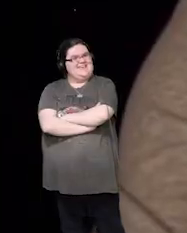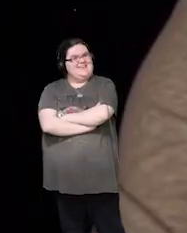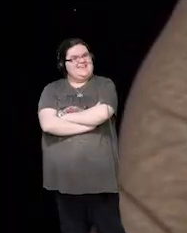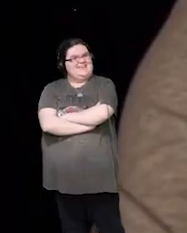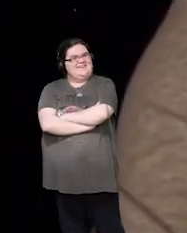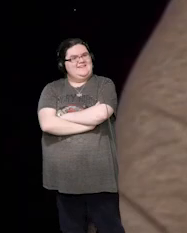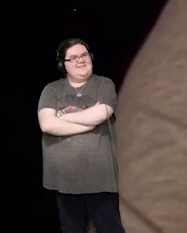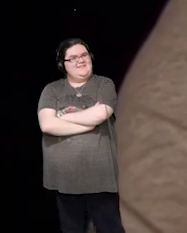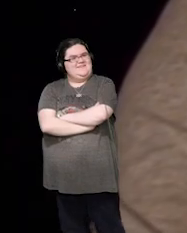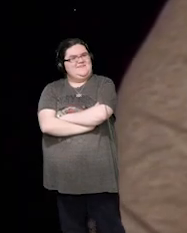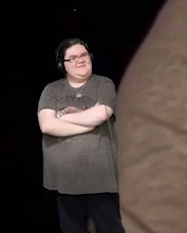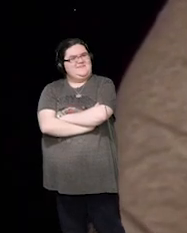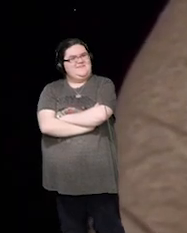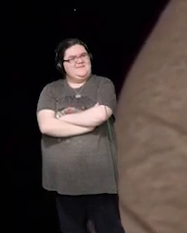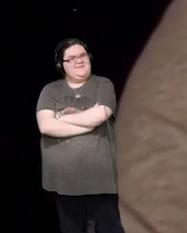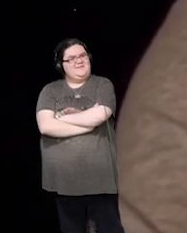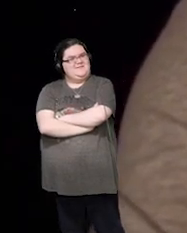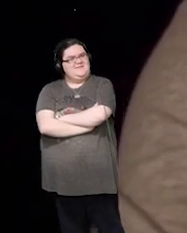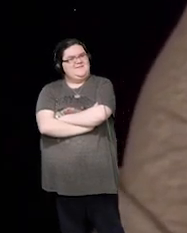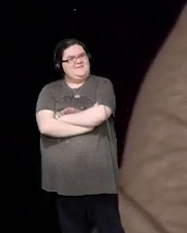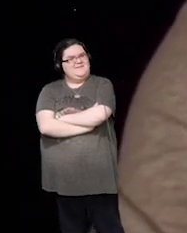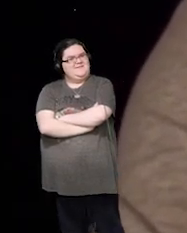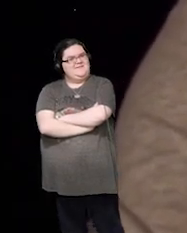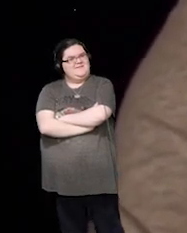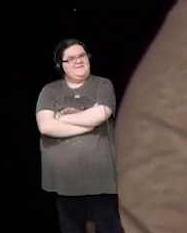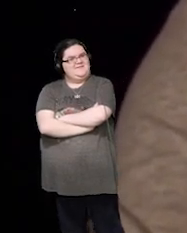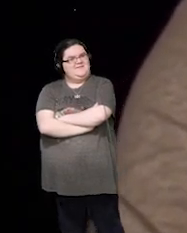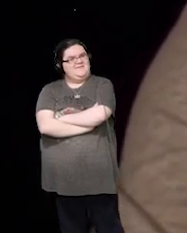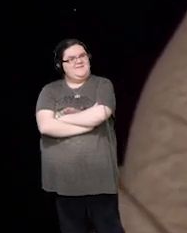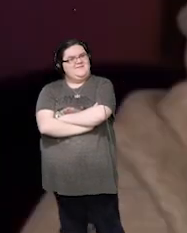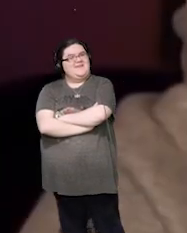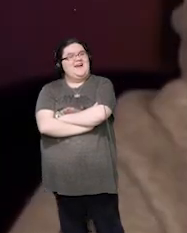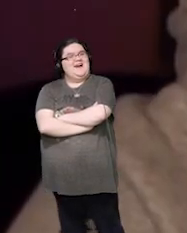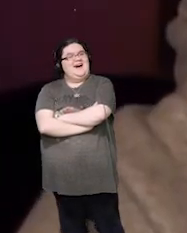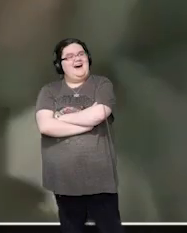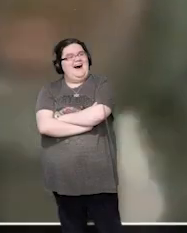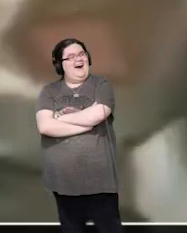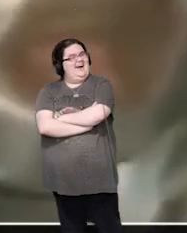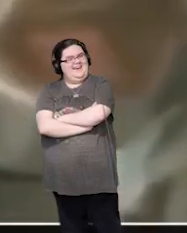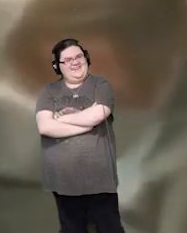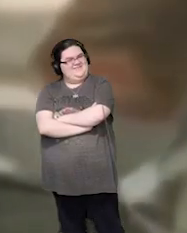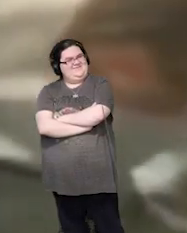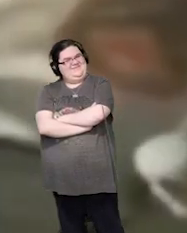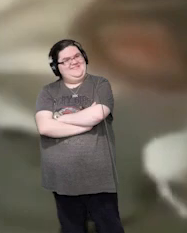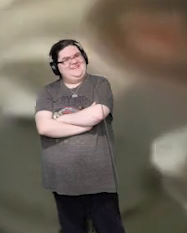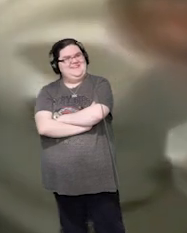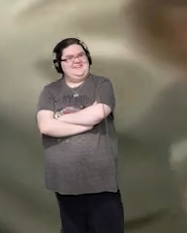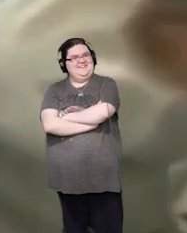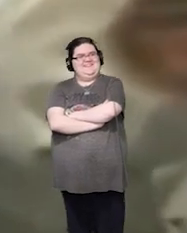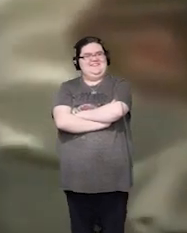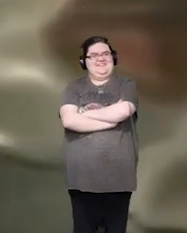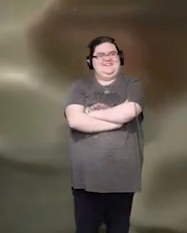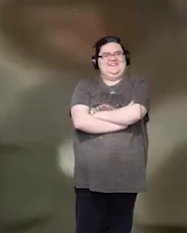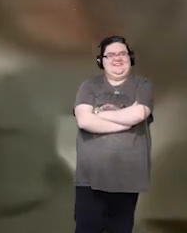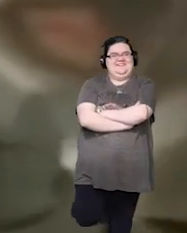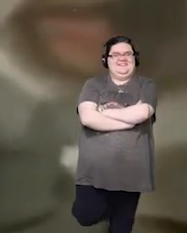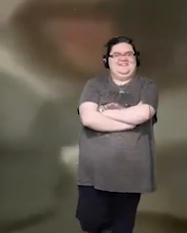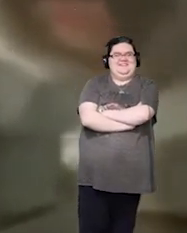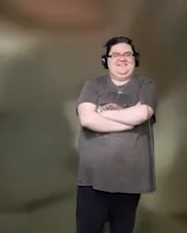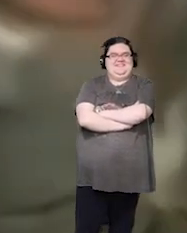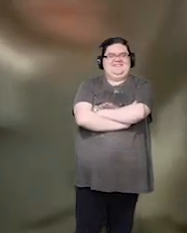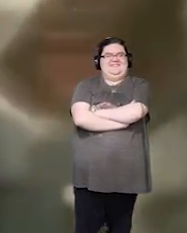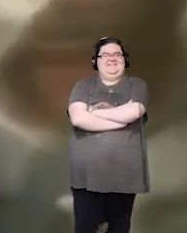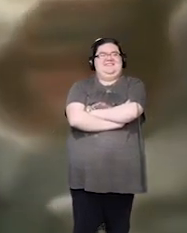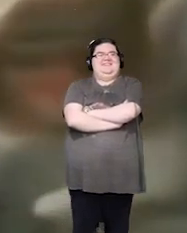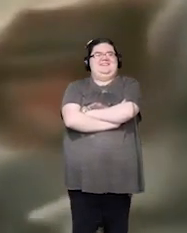I think they did. I'm sticky, I'm in pain. Because my cock is a candy cane. What? Does it come out of the North Pole?